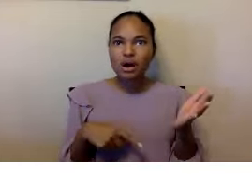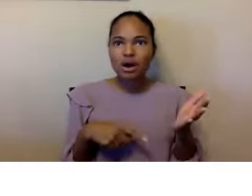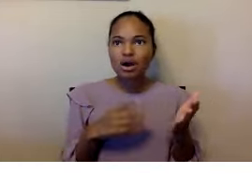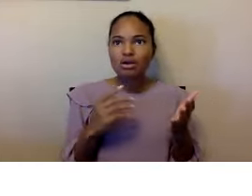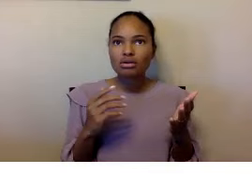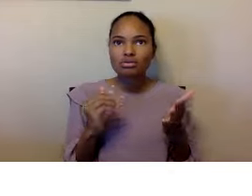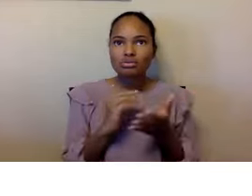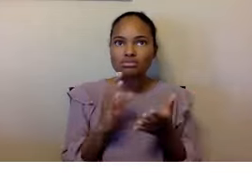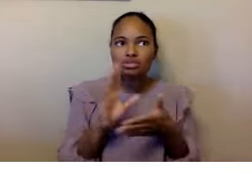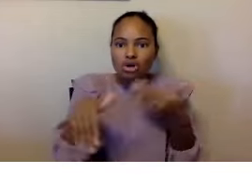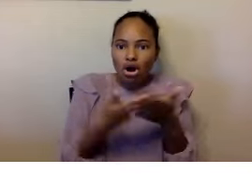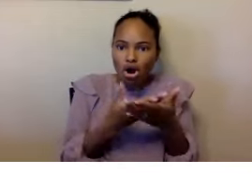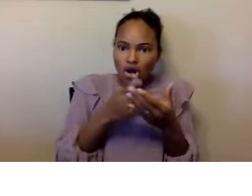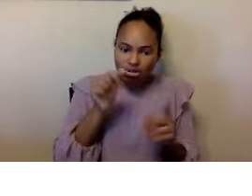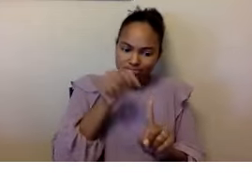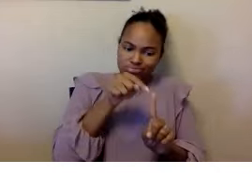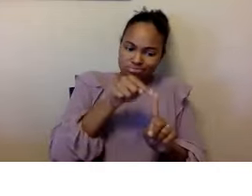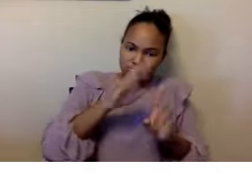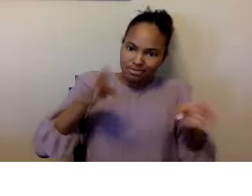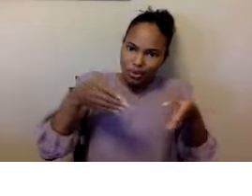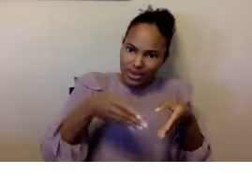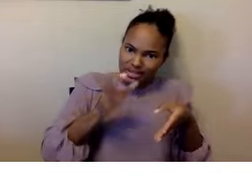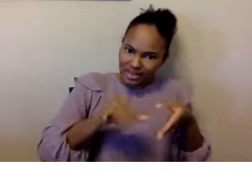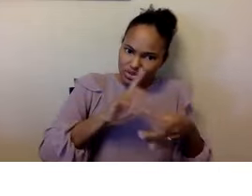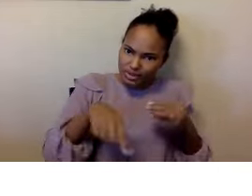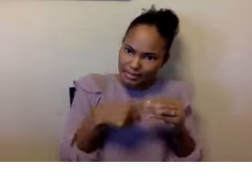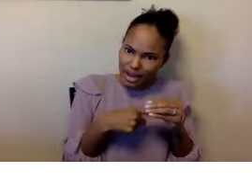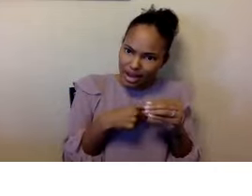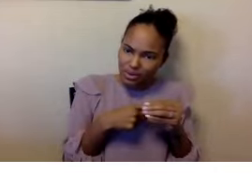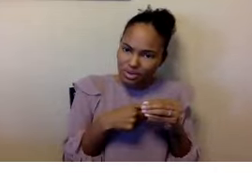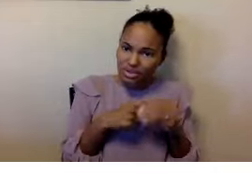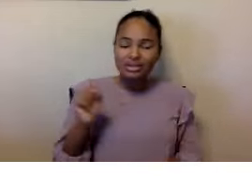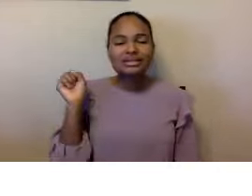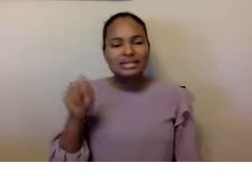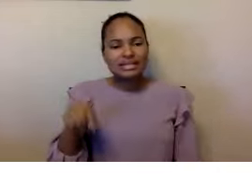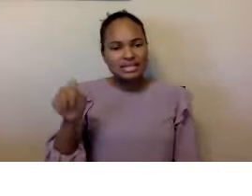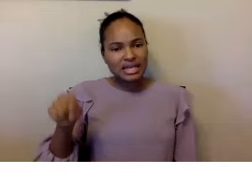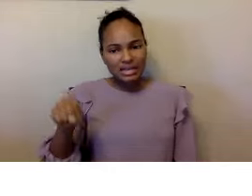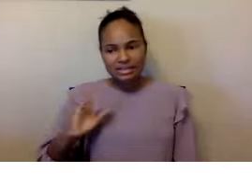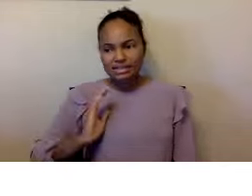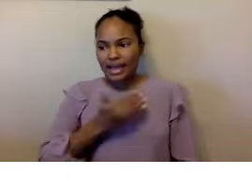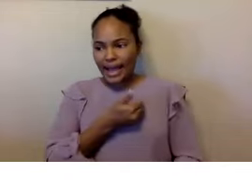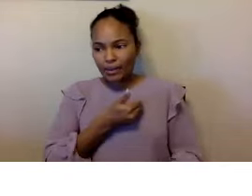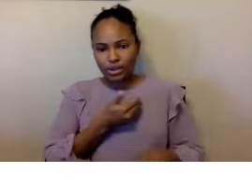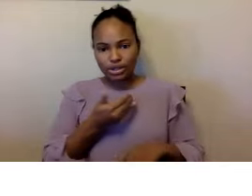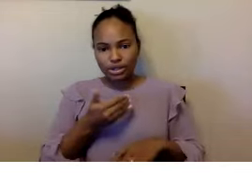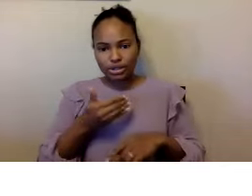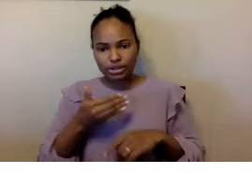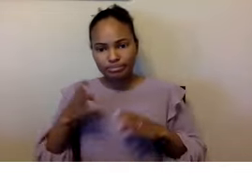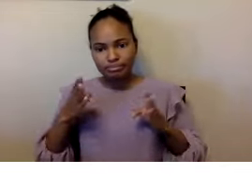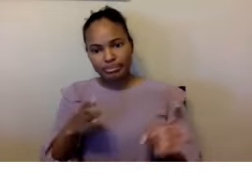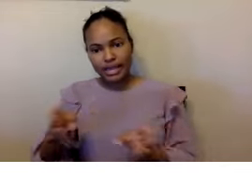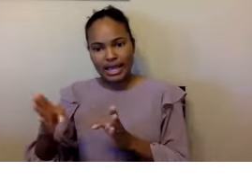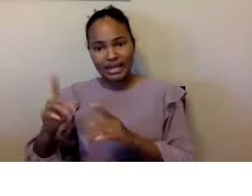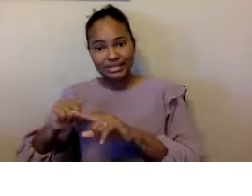about. Yes, we may go on about it different ways. Yes,